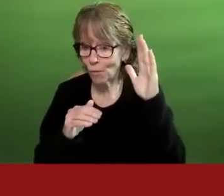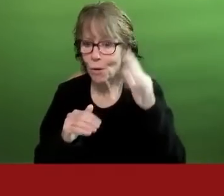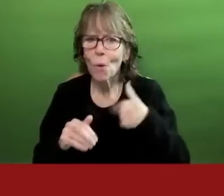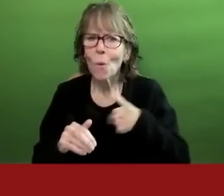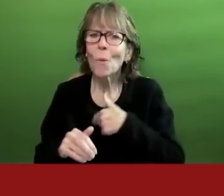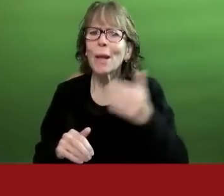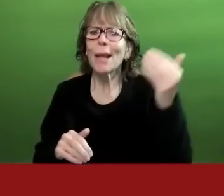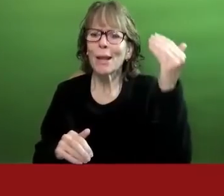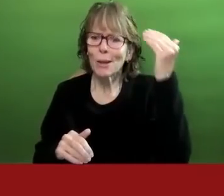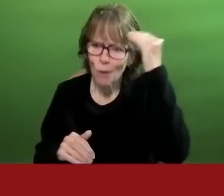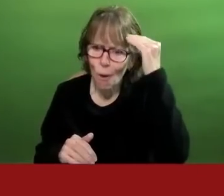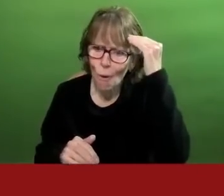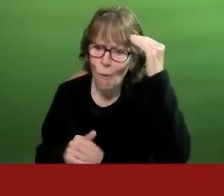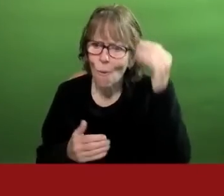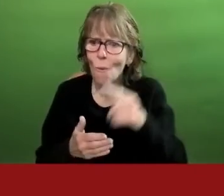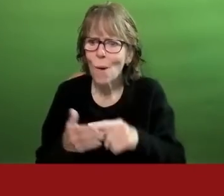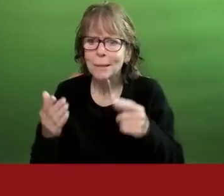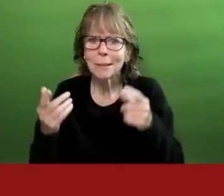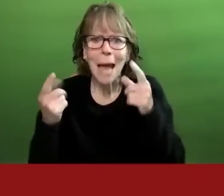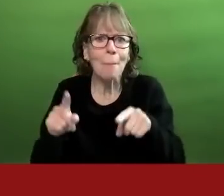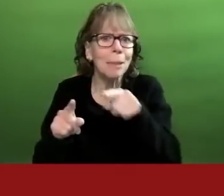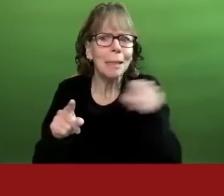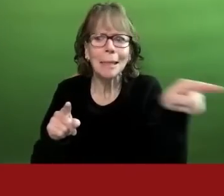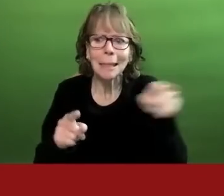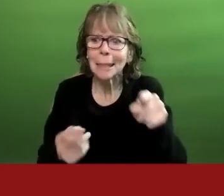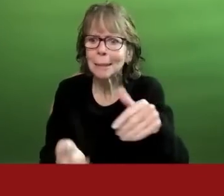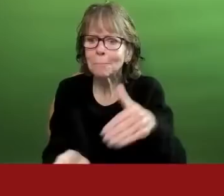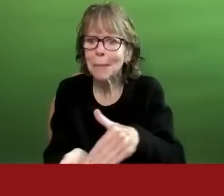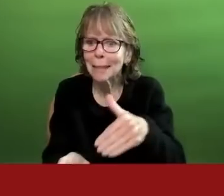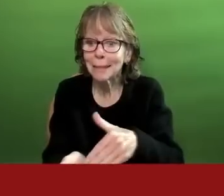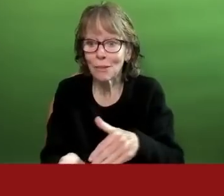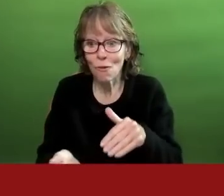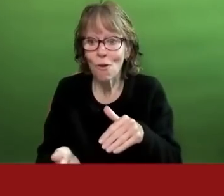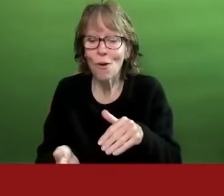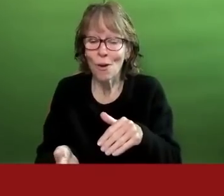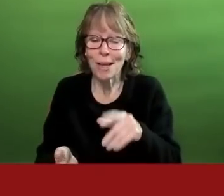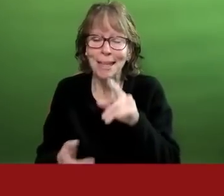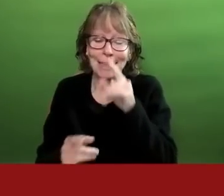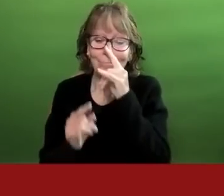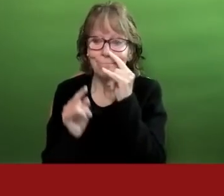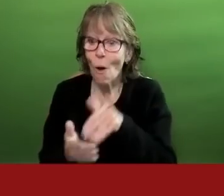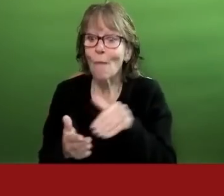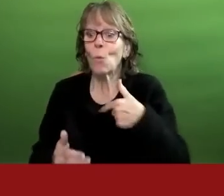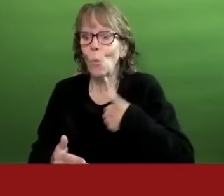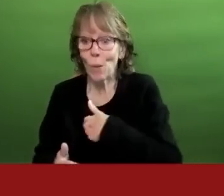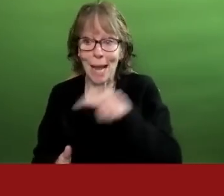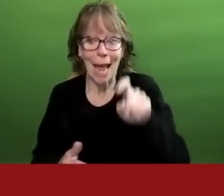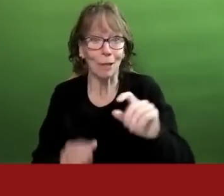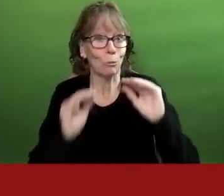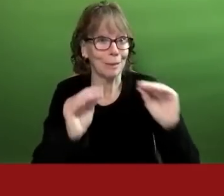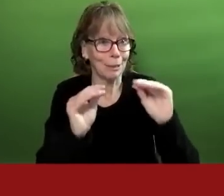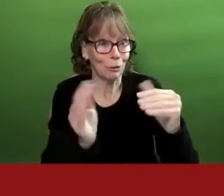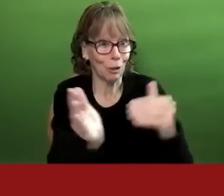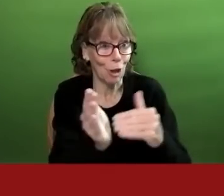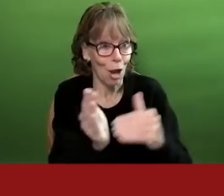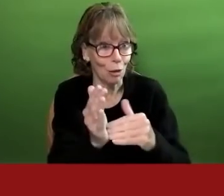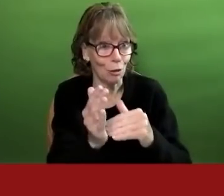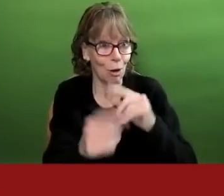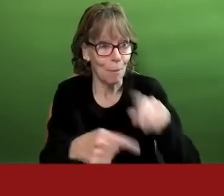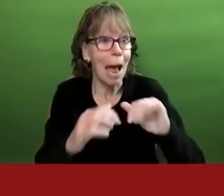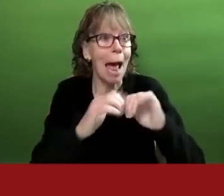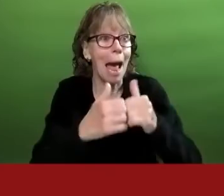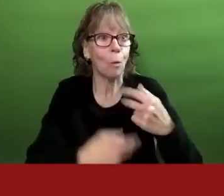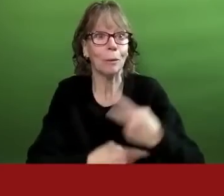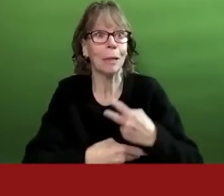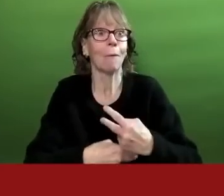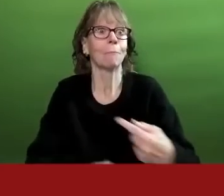some of the dialogues that are happening in medicine, because we have often had to educate our providers about our own care and